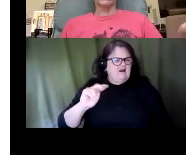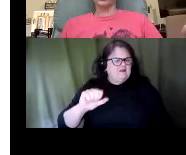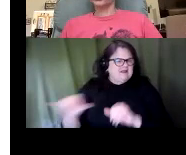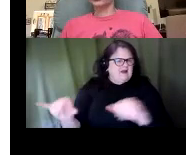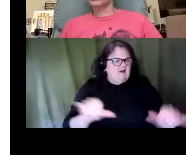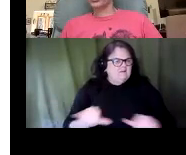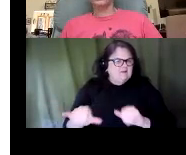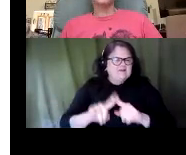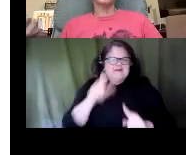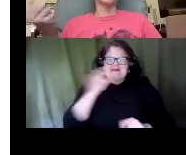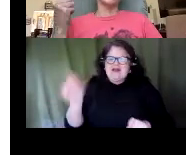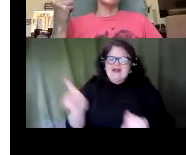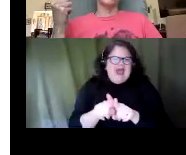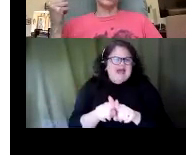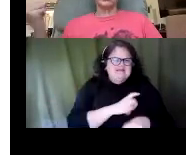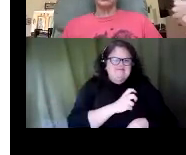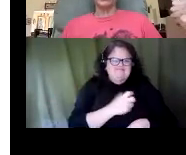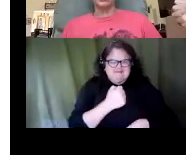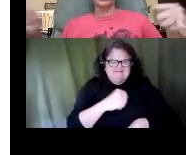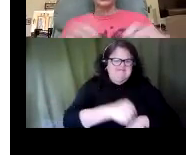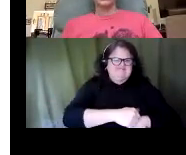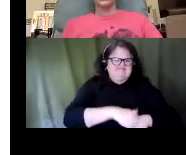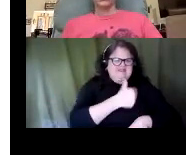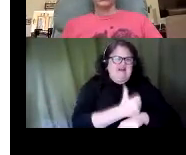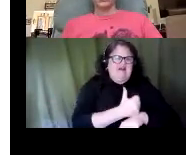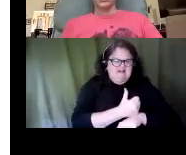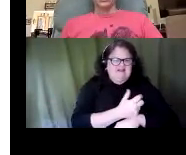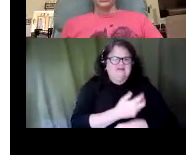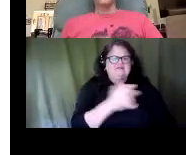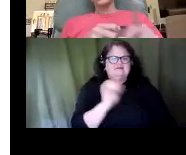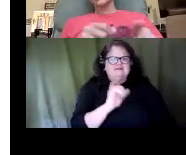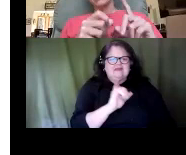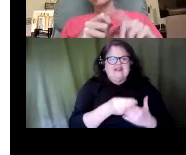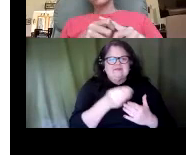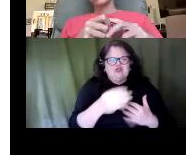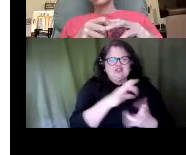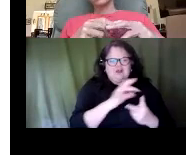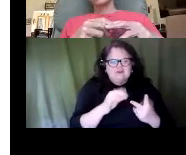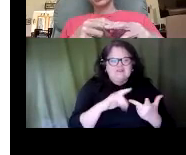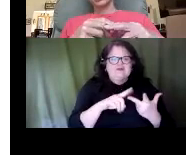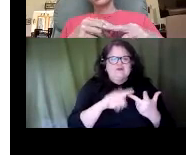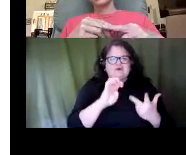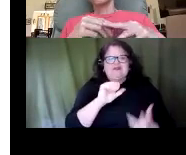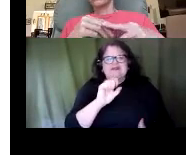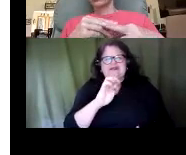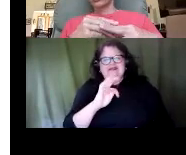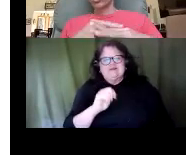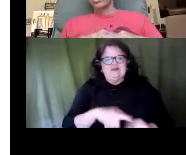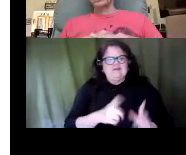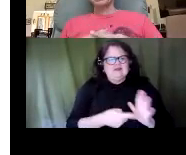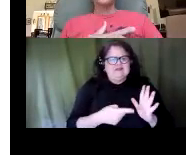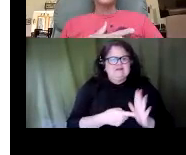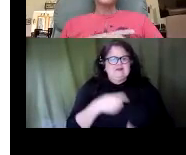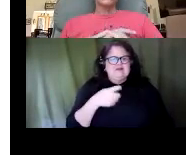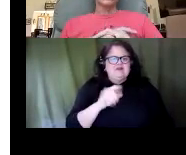like a purchase option or an easement. So there are, however, sometimes irrevocable